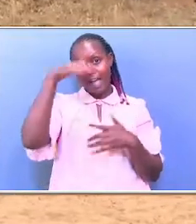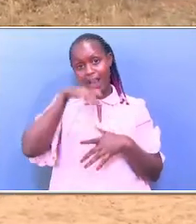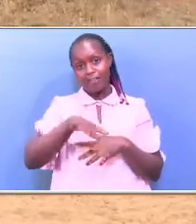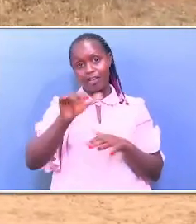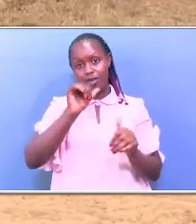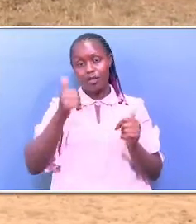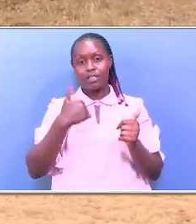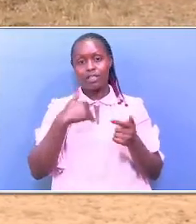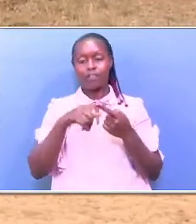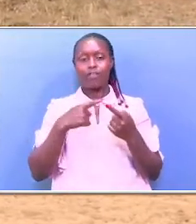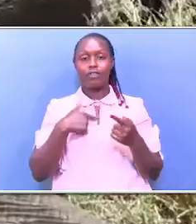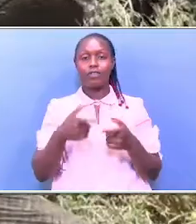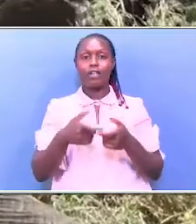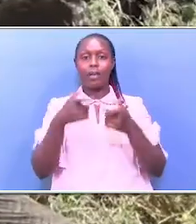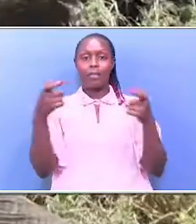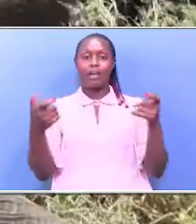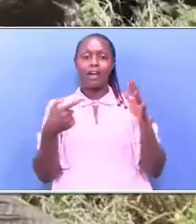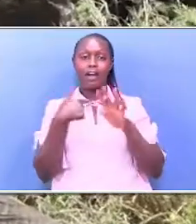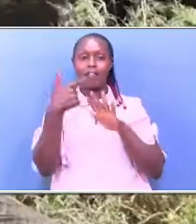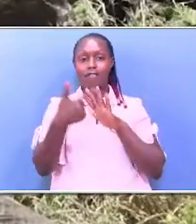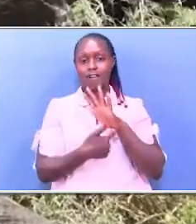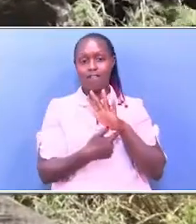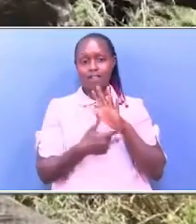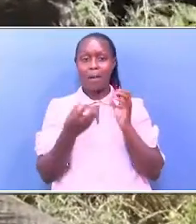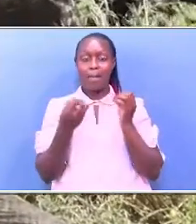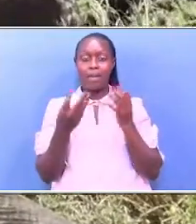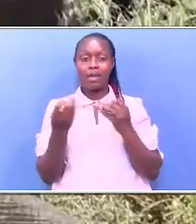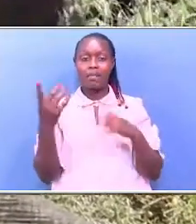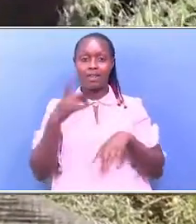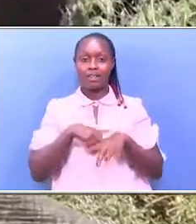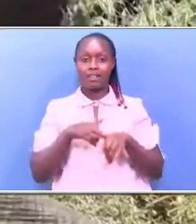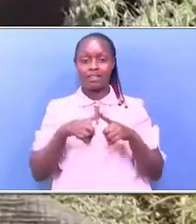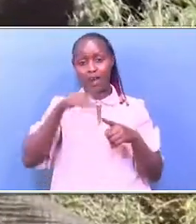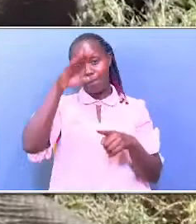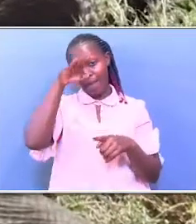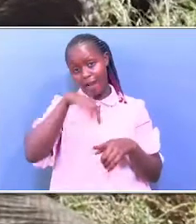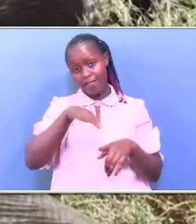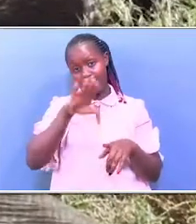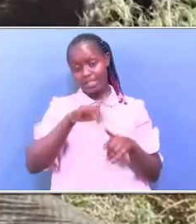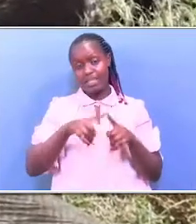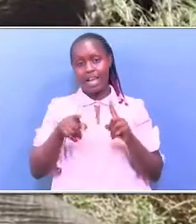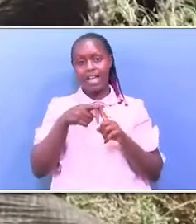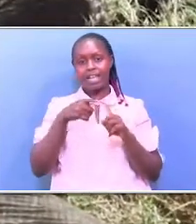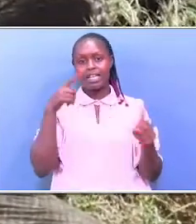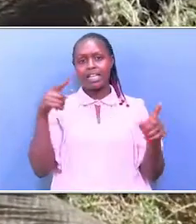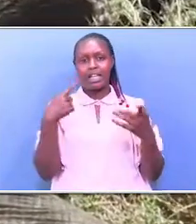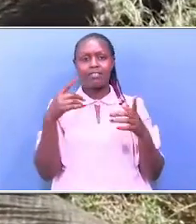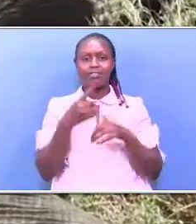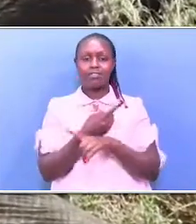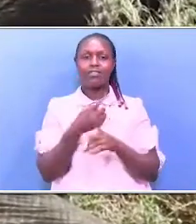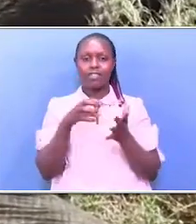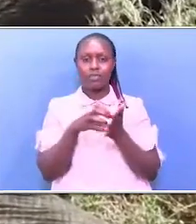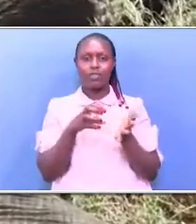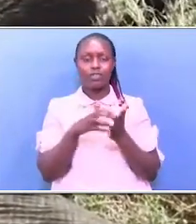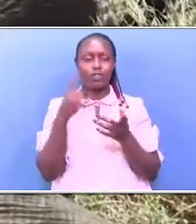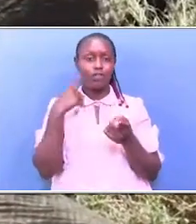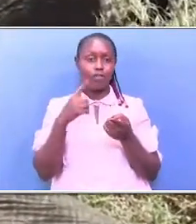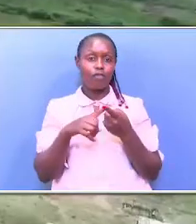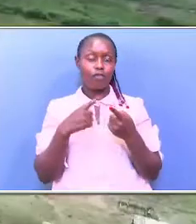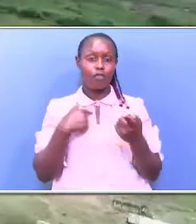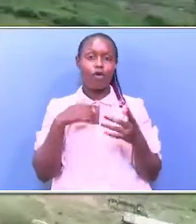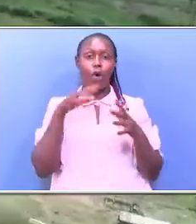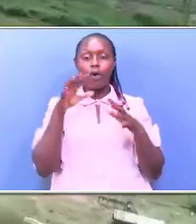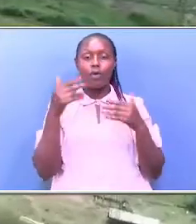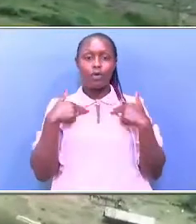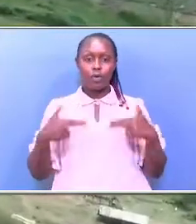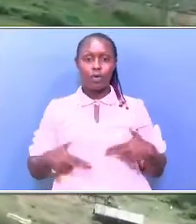of the big five. Many at a times, the elephants are killed in instances of human-wildlife conflict